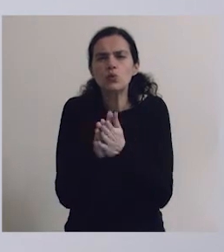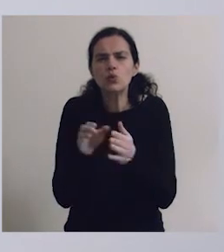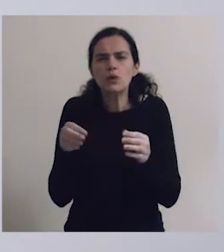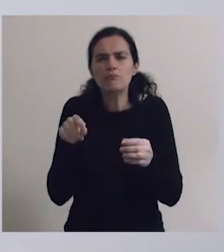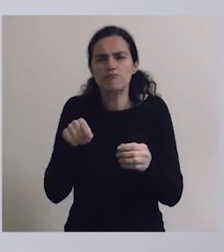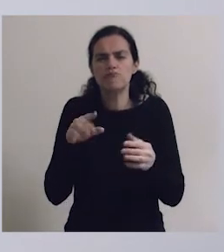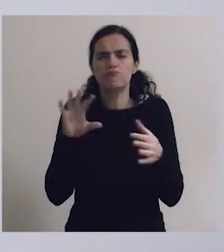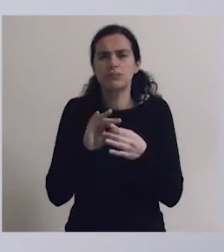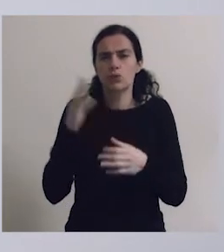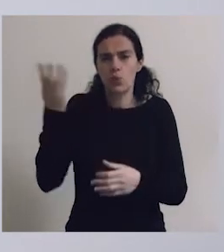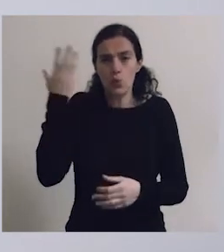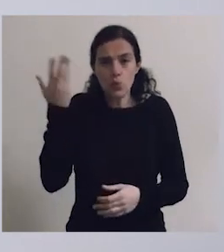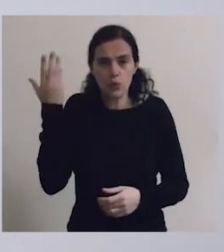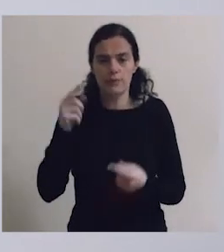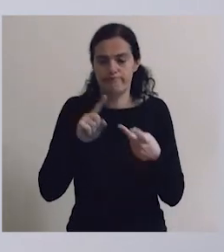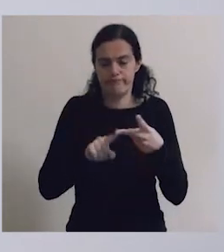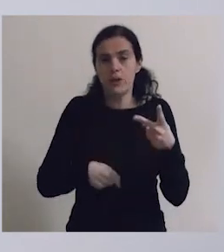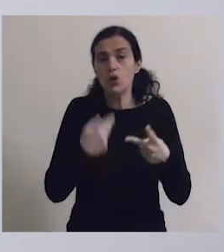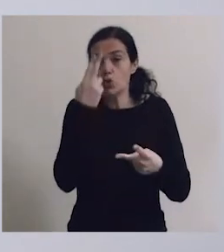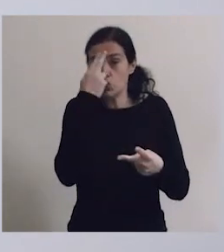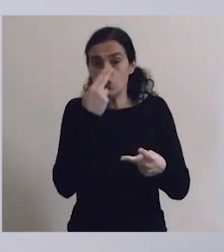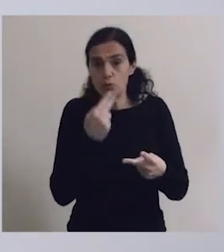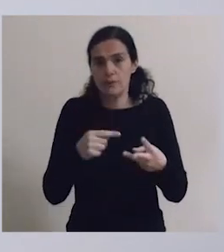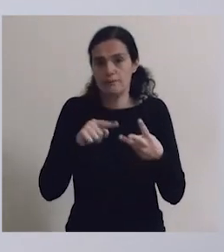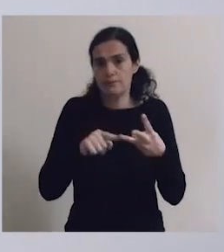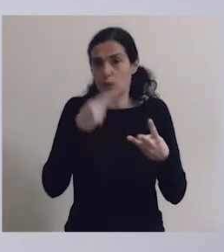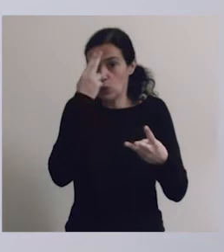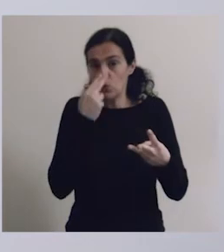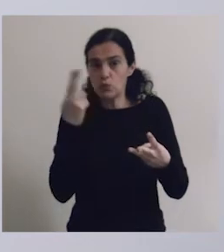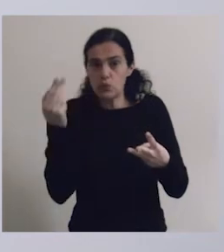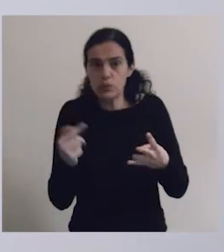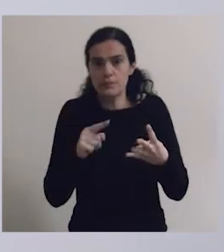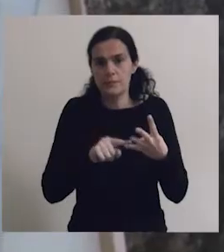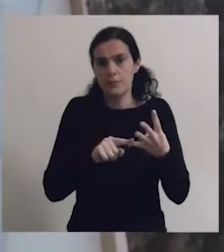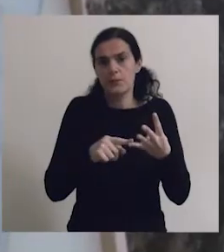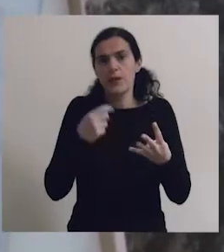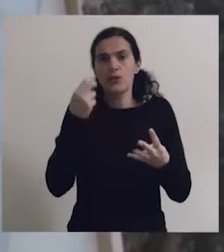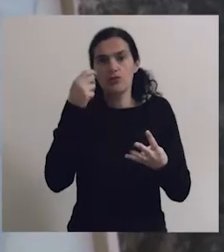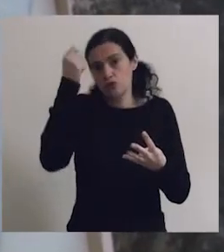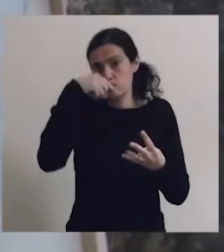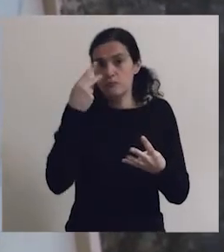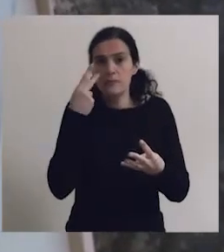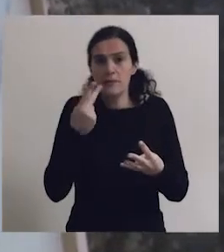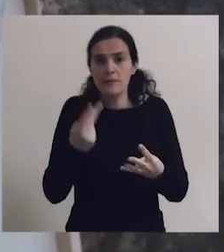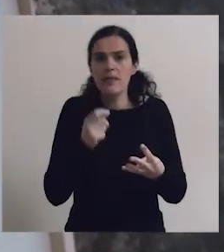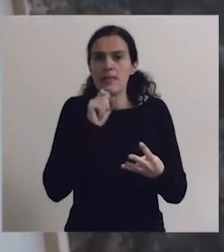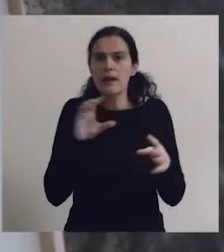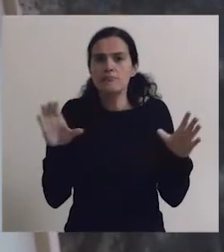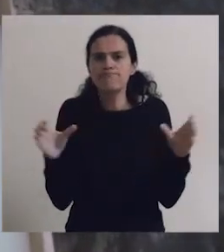elements from culture, history, art history, biography